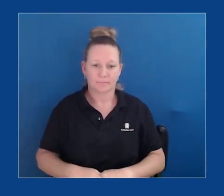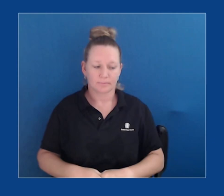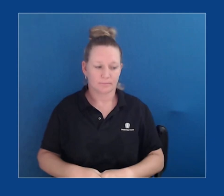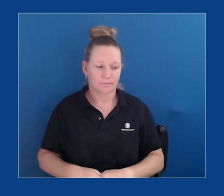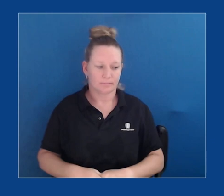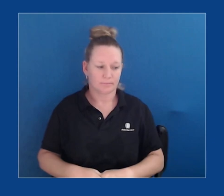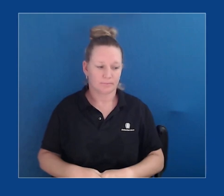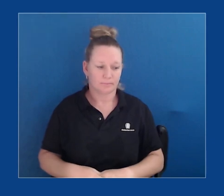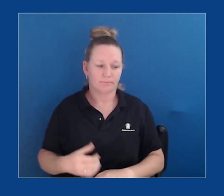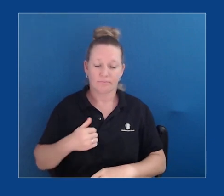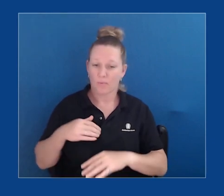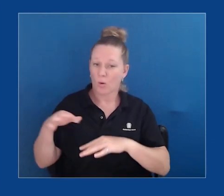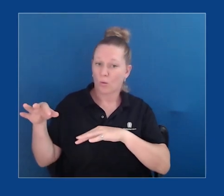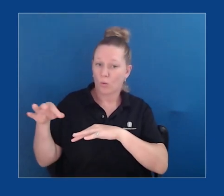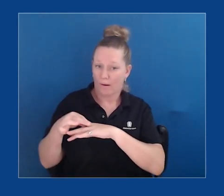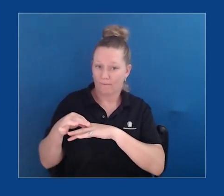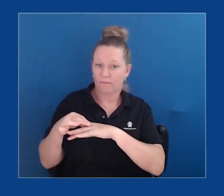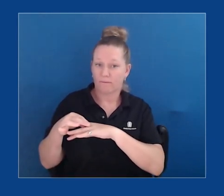She holds a significant